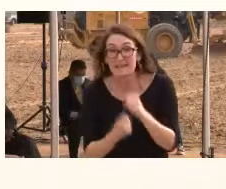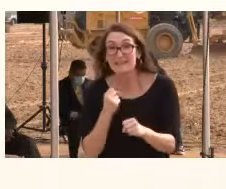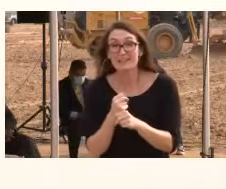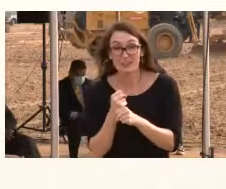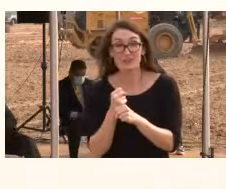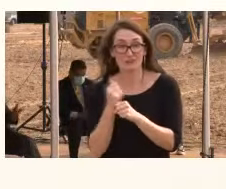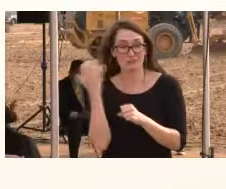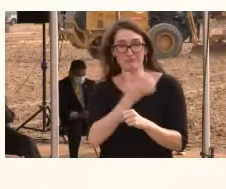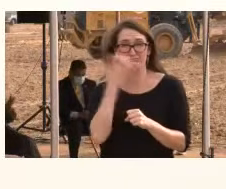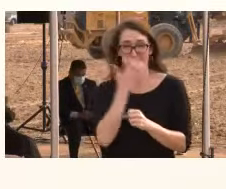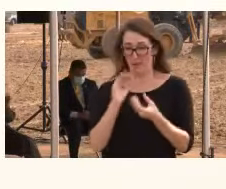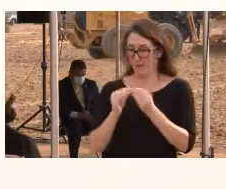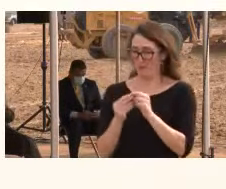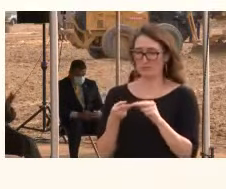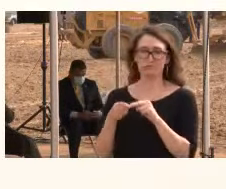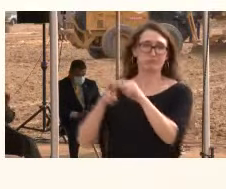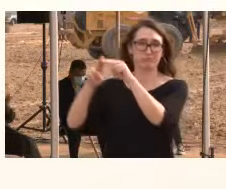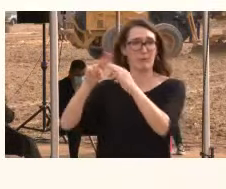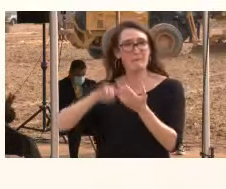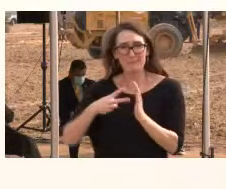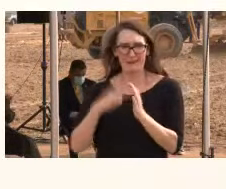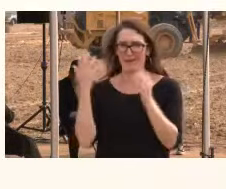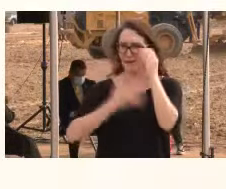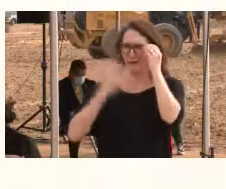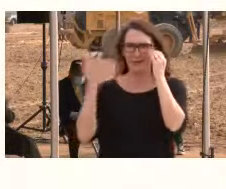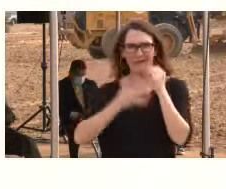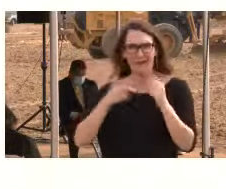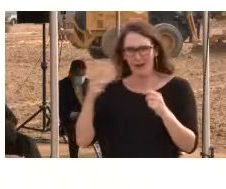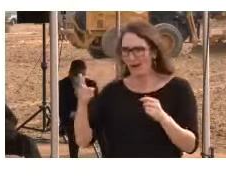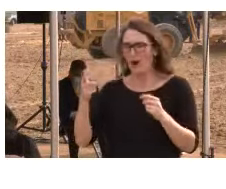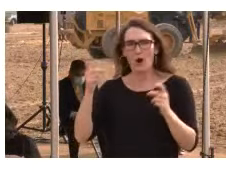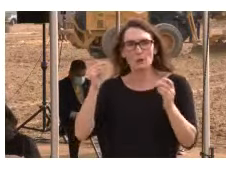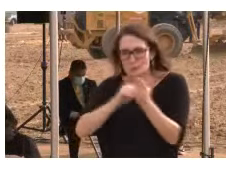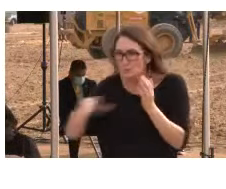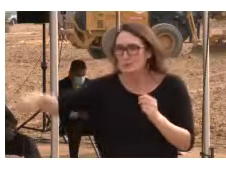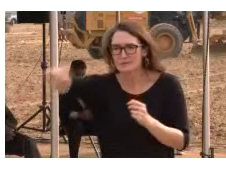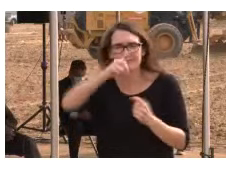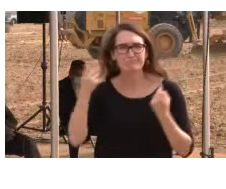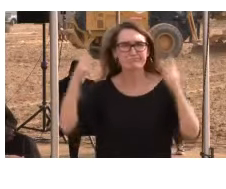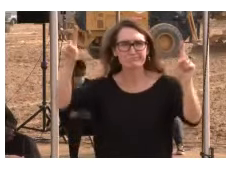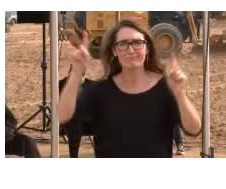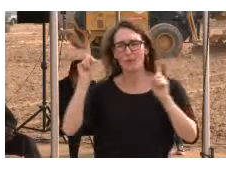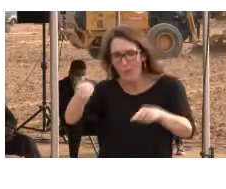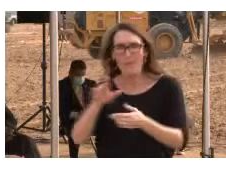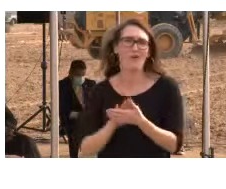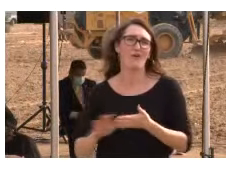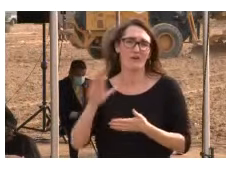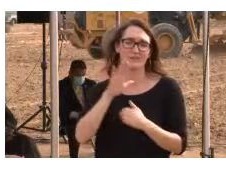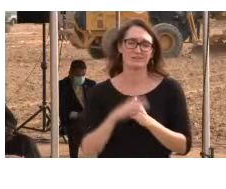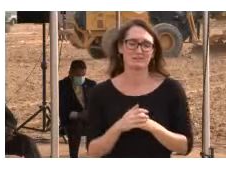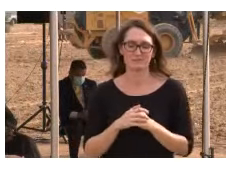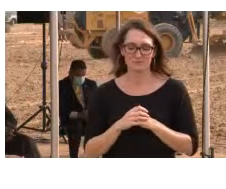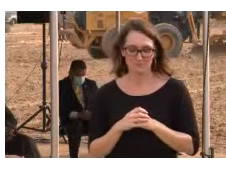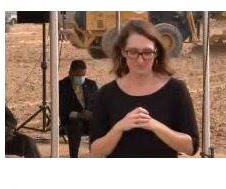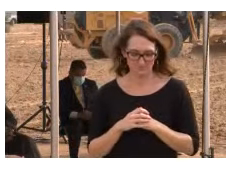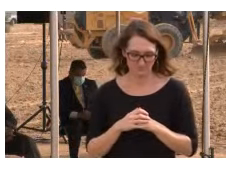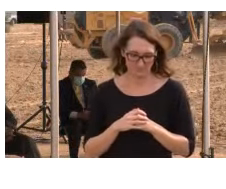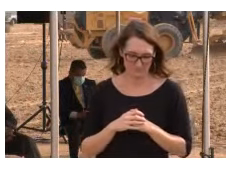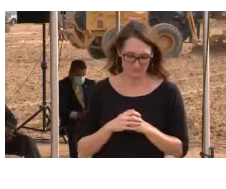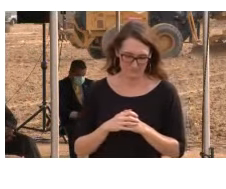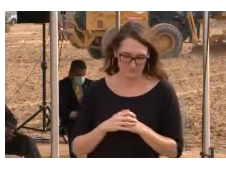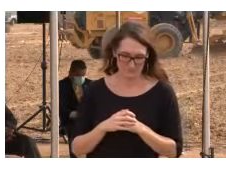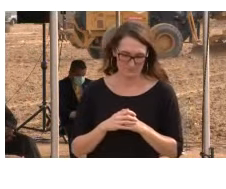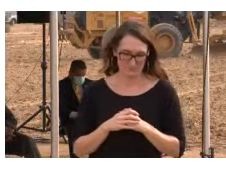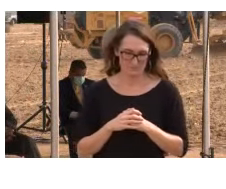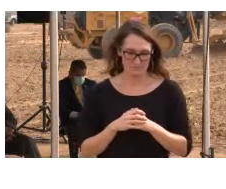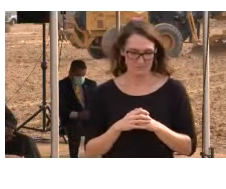my friends. So there's some really great things happening in our community for our students. And I know that